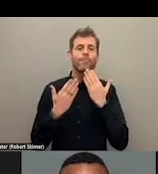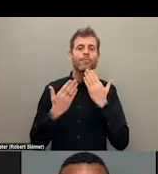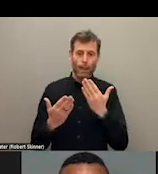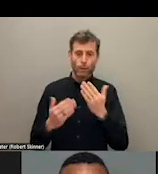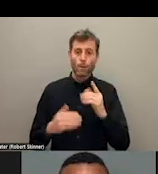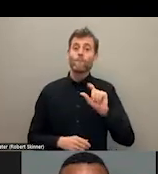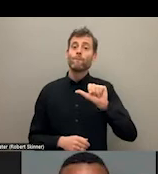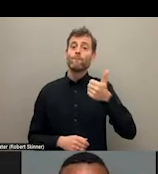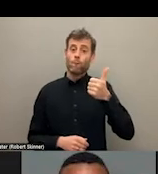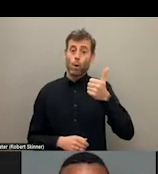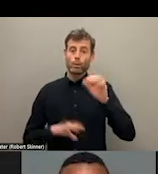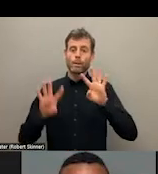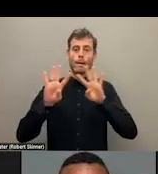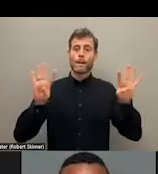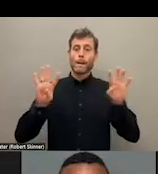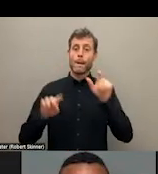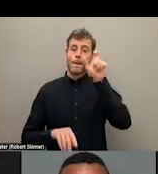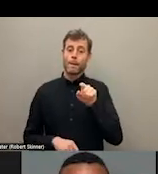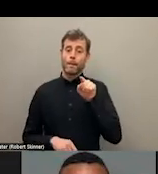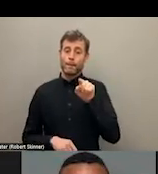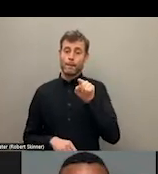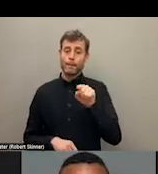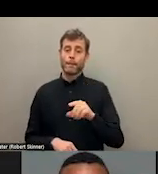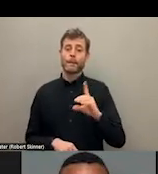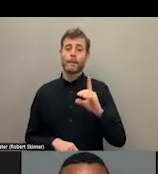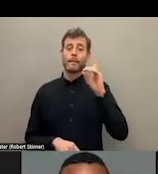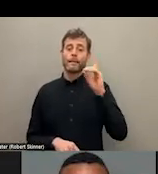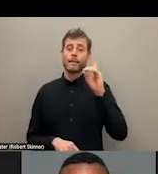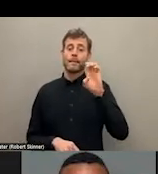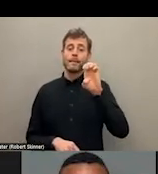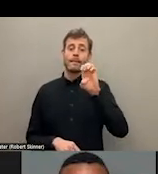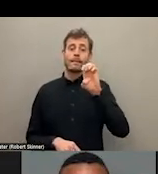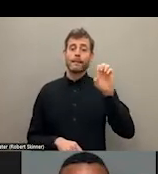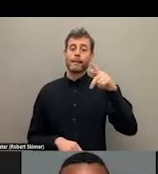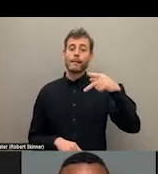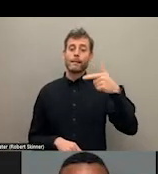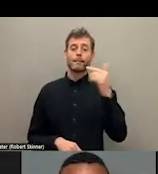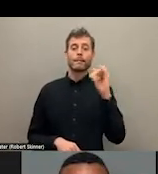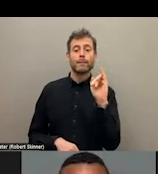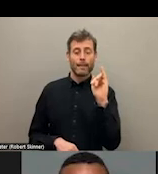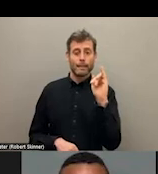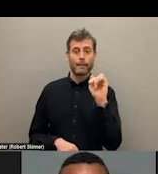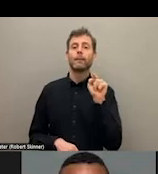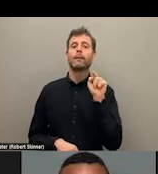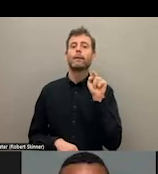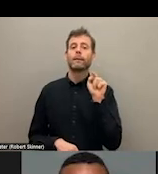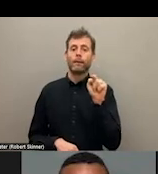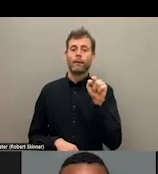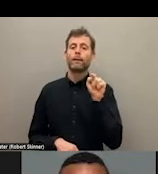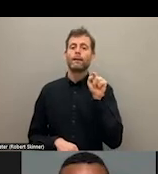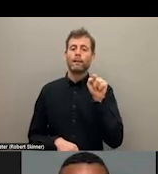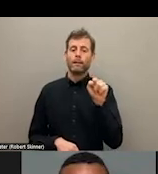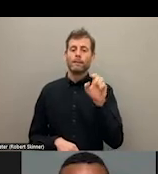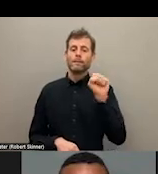first, Deepti. In the spirit of partnership, as just mentioned by Daniela, Deepti Samant Raja is a